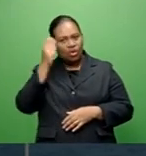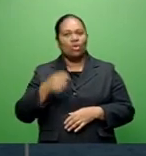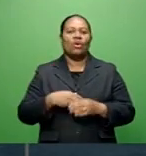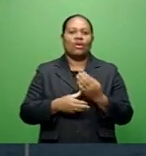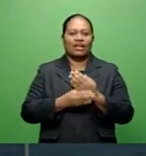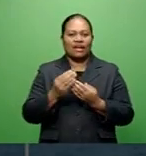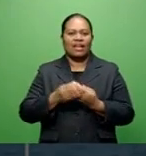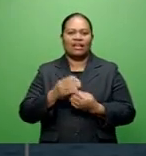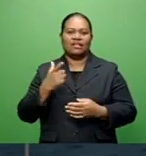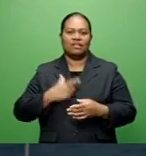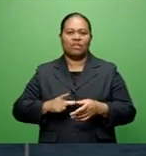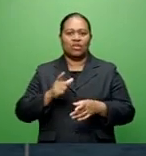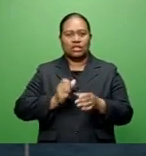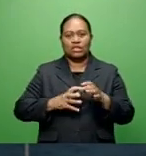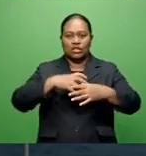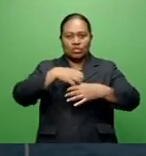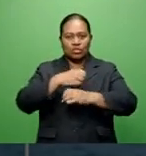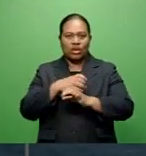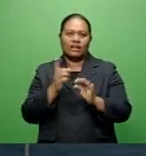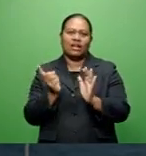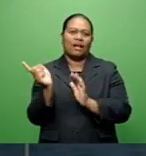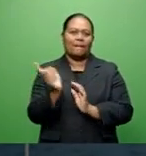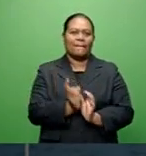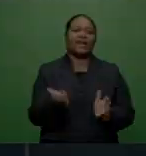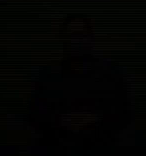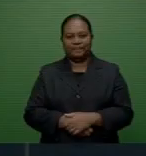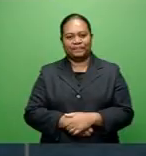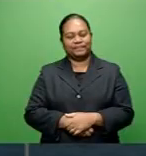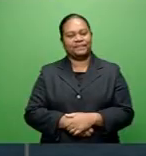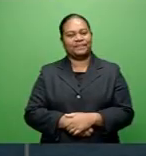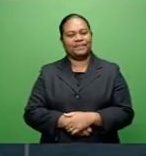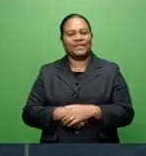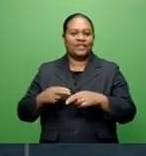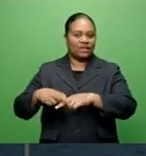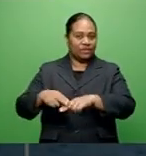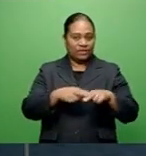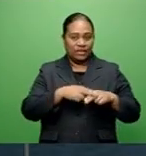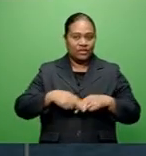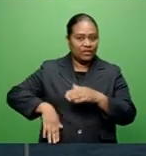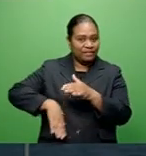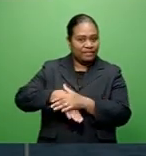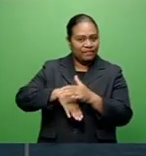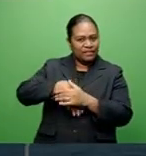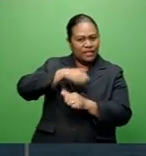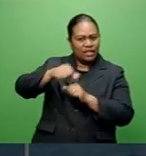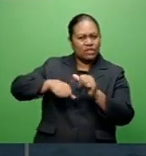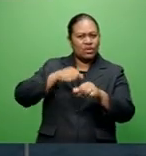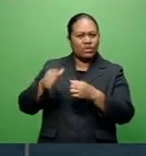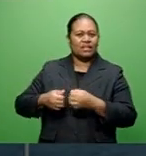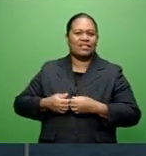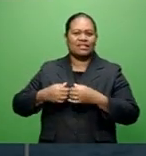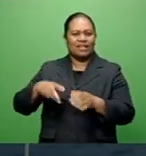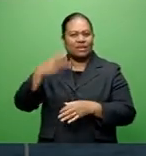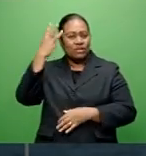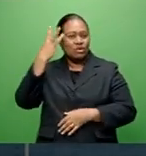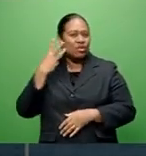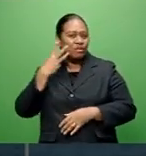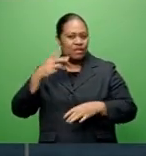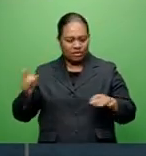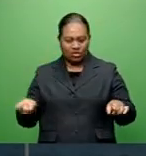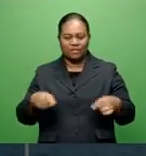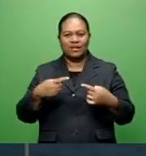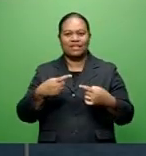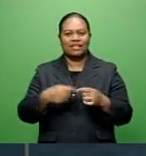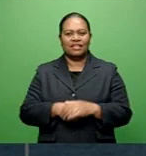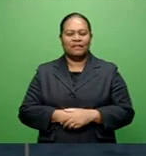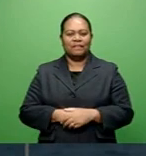resilient Scotland was undeterred and added another penalty. Fiji Football Association will kick off its women's competition with